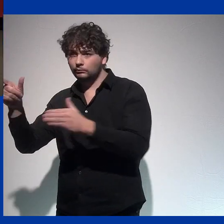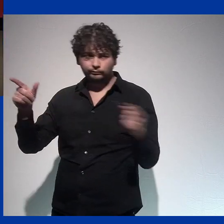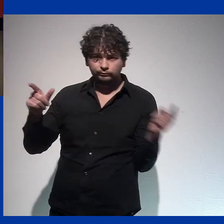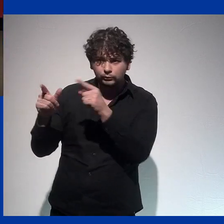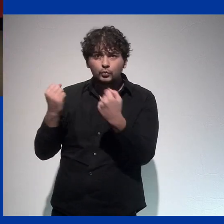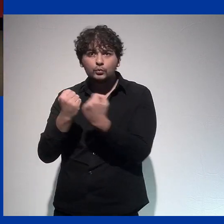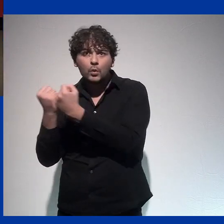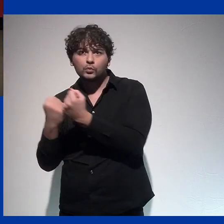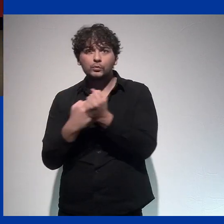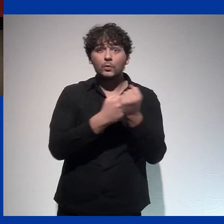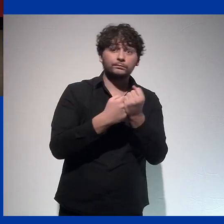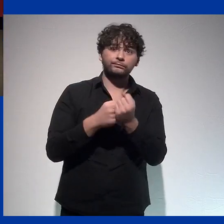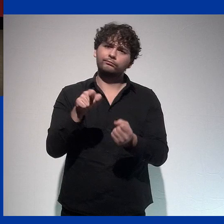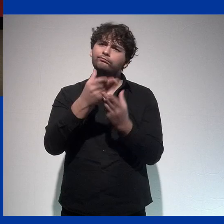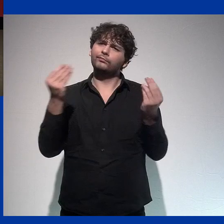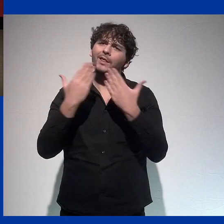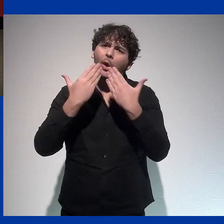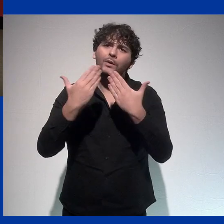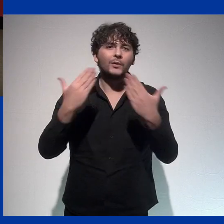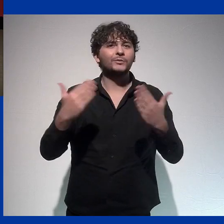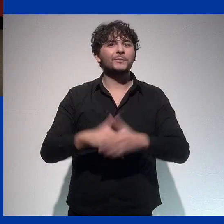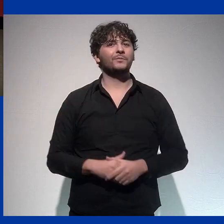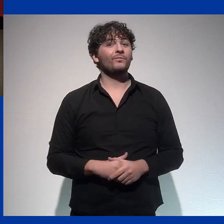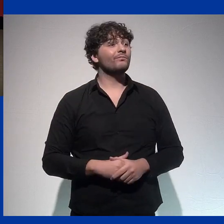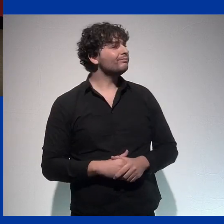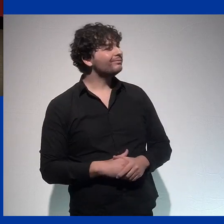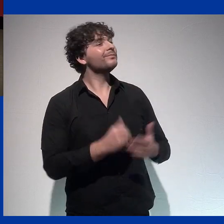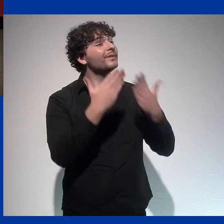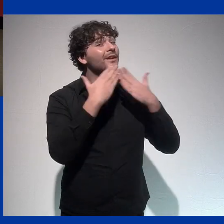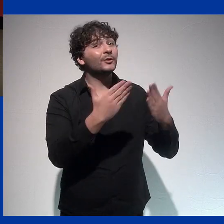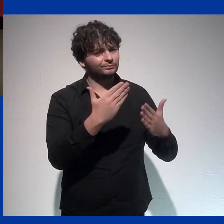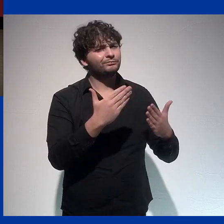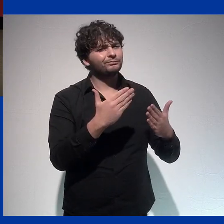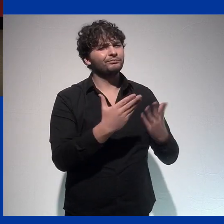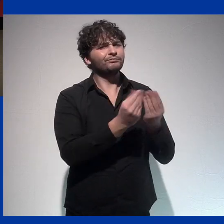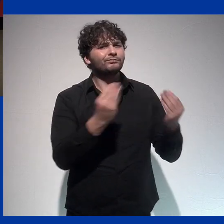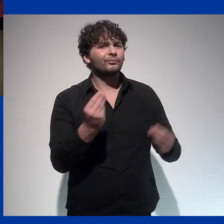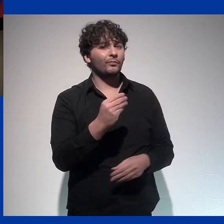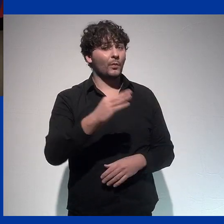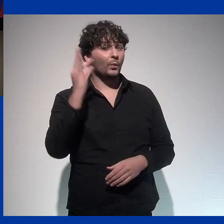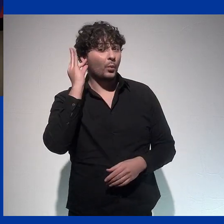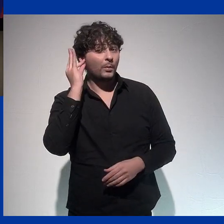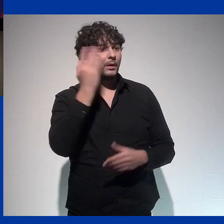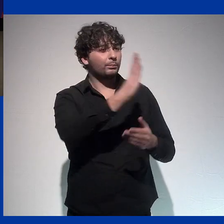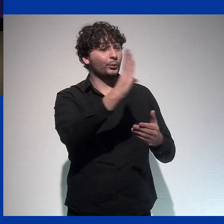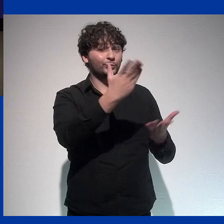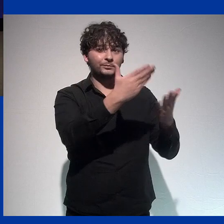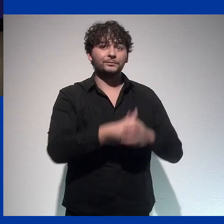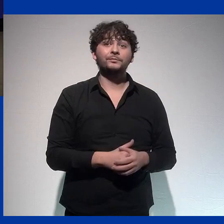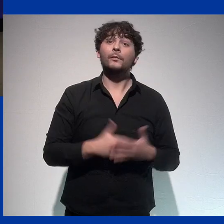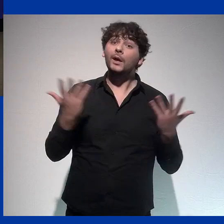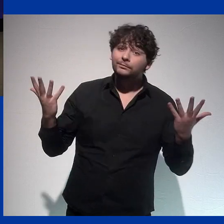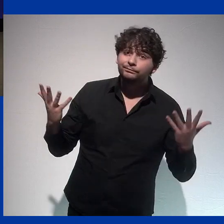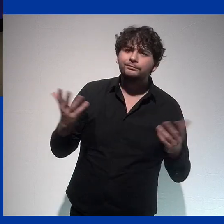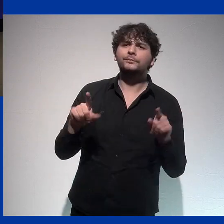process all across Europe, and we're looking forward to working with all of you. Silvestrini from the Department for